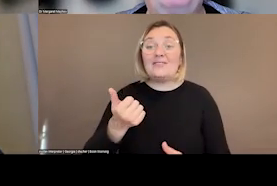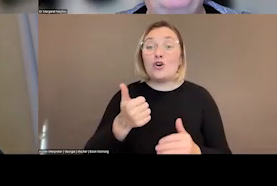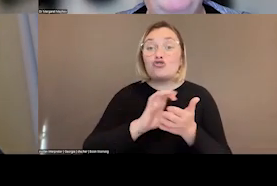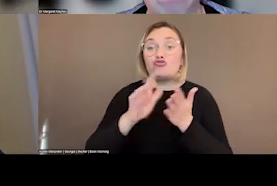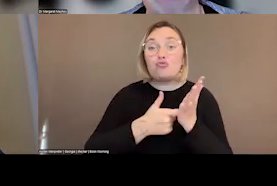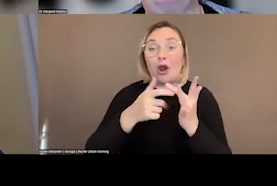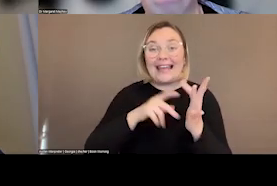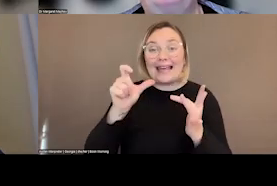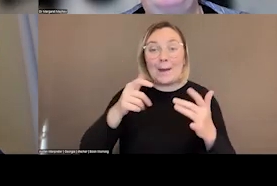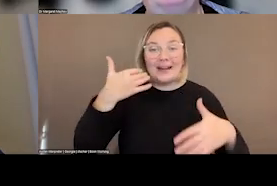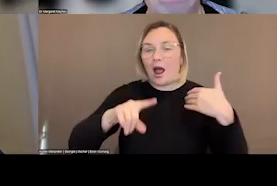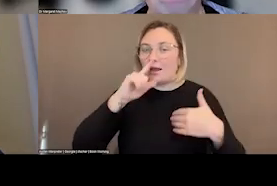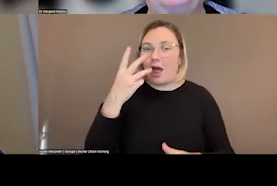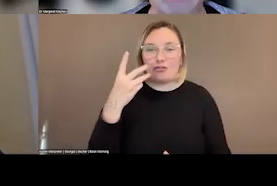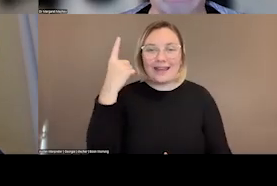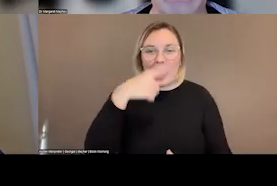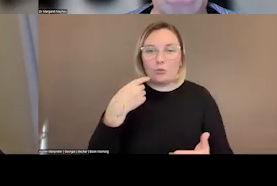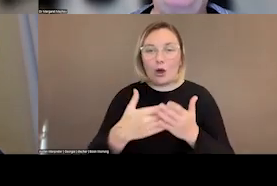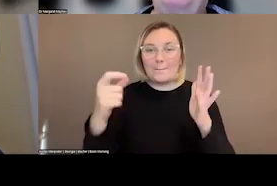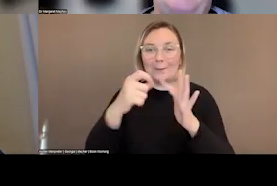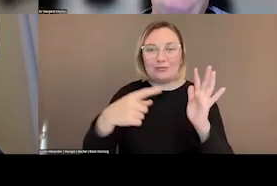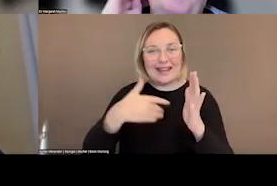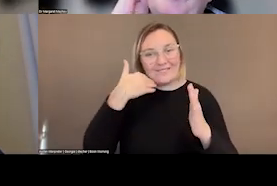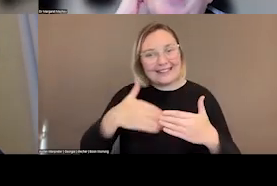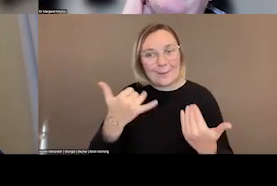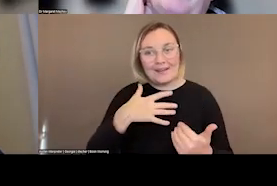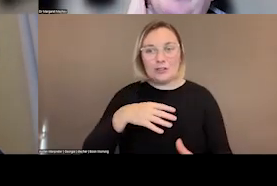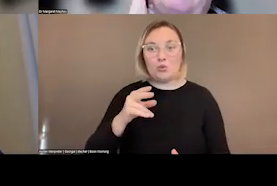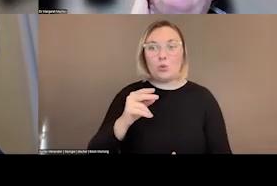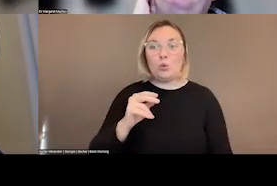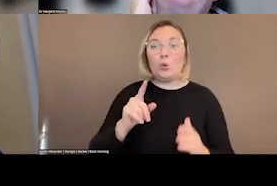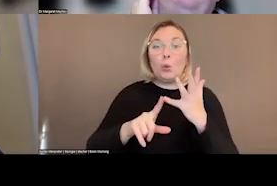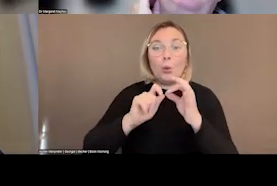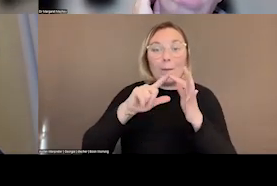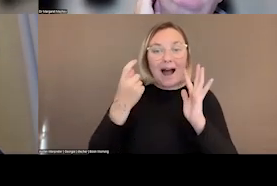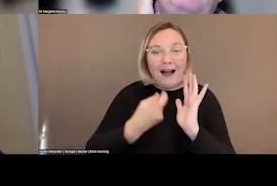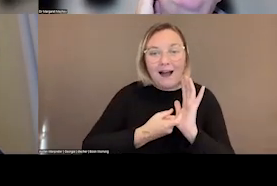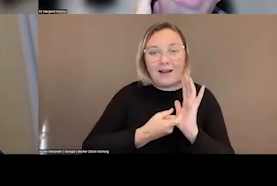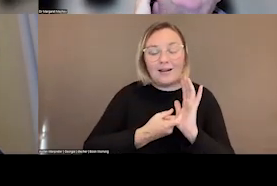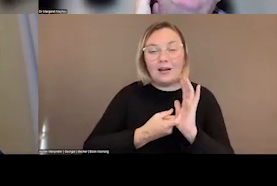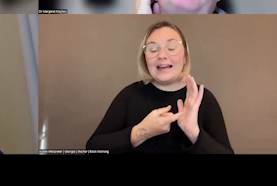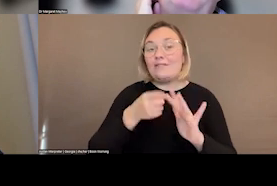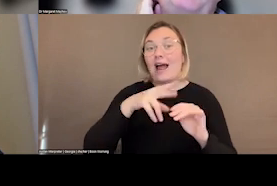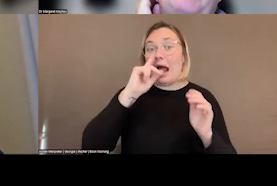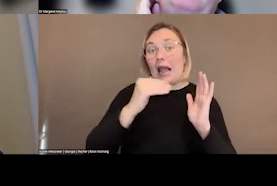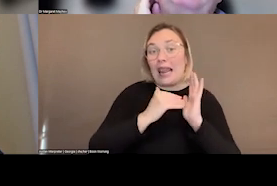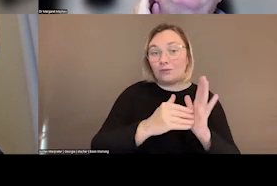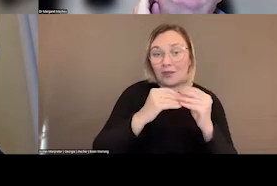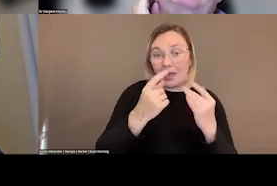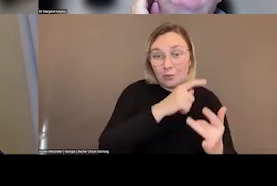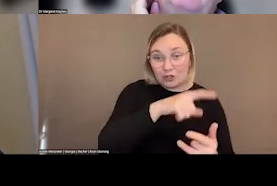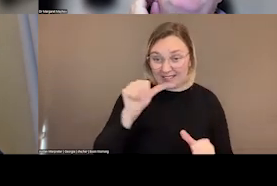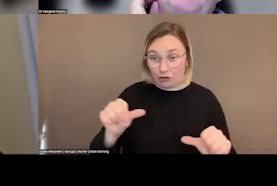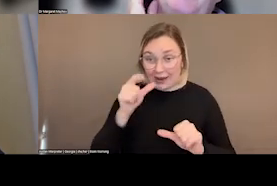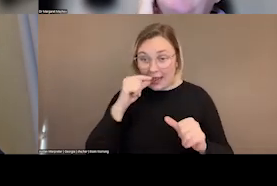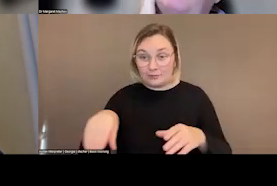sit for 3 hours on PT each day, so I might have to get an Uber back if I can't get a lift somewhere. Would that be okay?